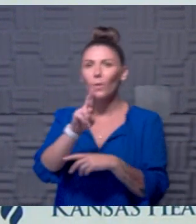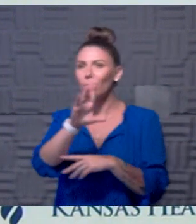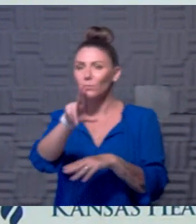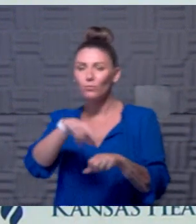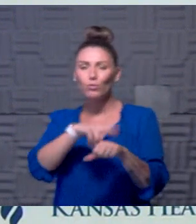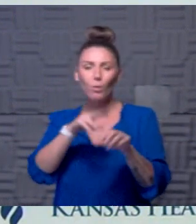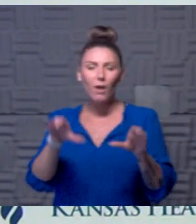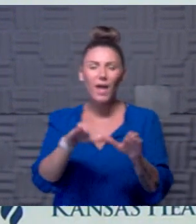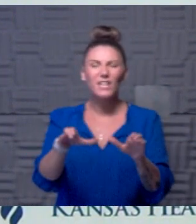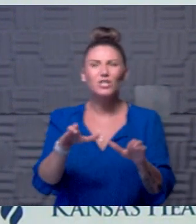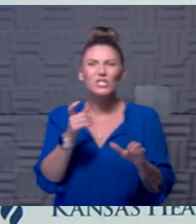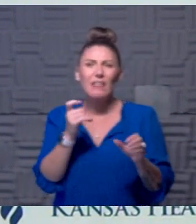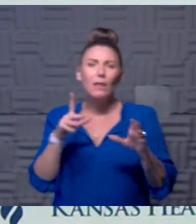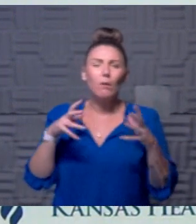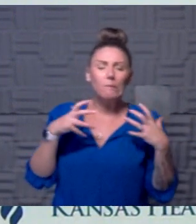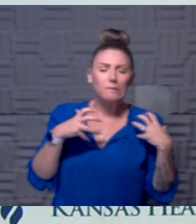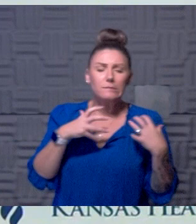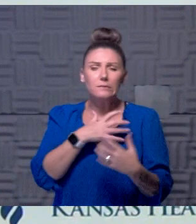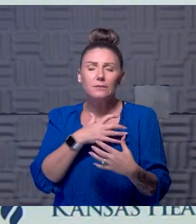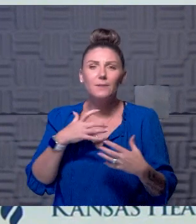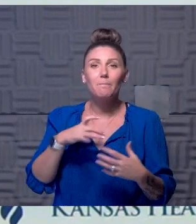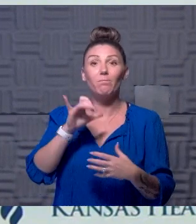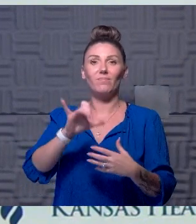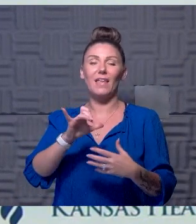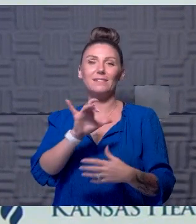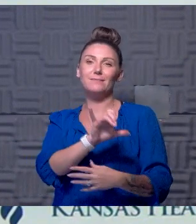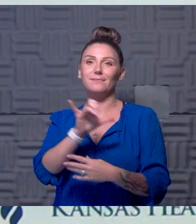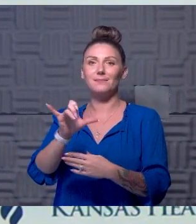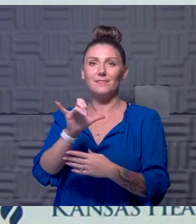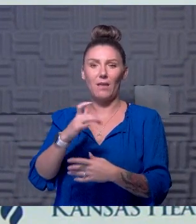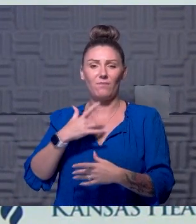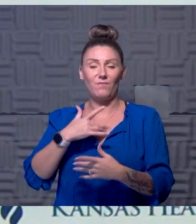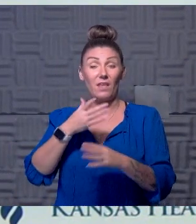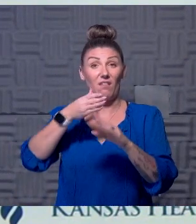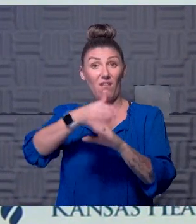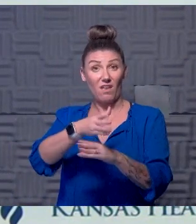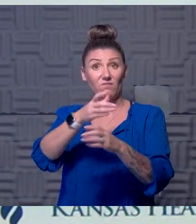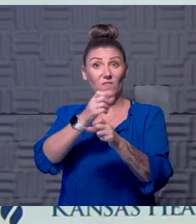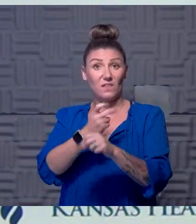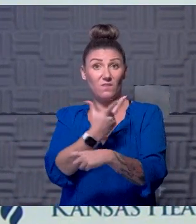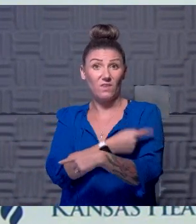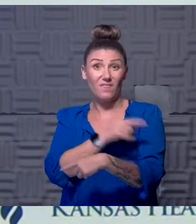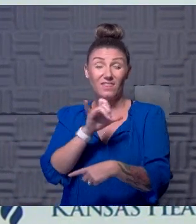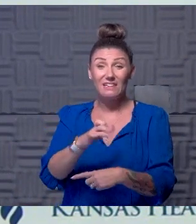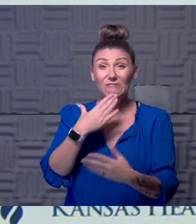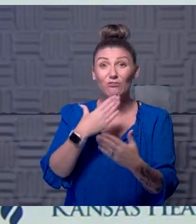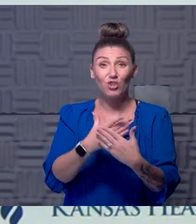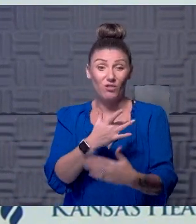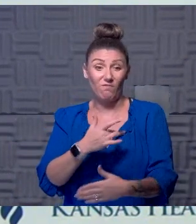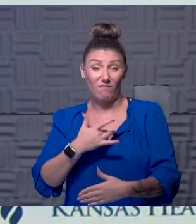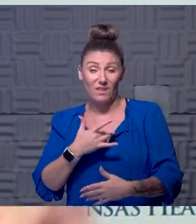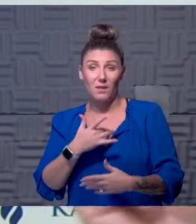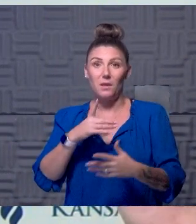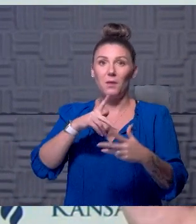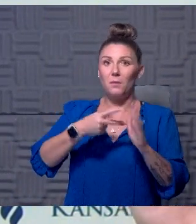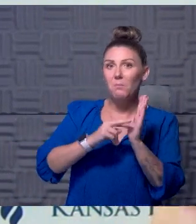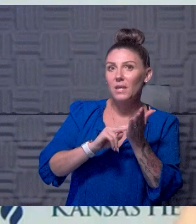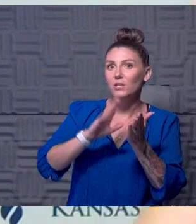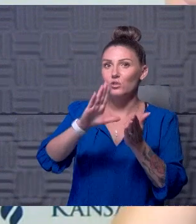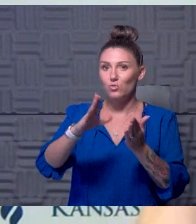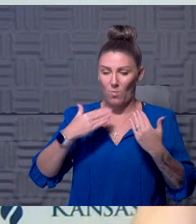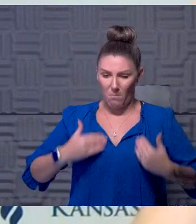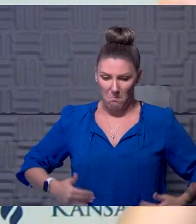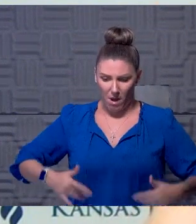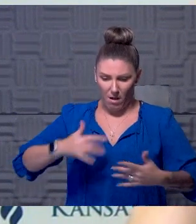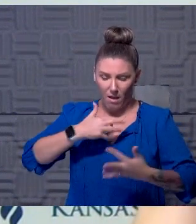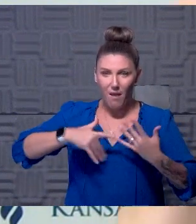activities. You're just feeling a little achy. That's the feeling you will get after you get this vaccine, which is usually a good feeling, because that means your immune system is attacking